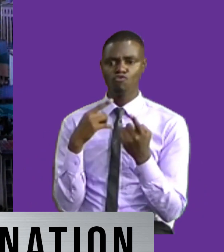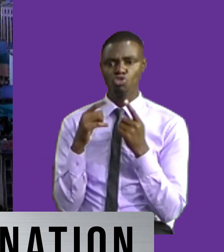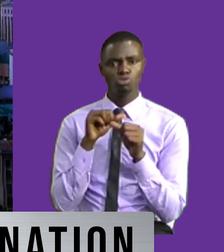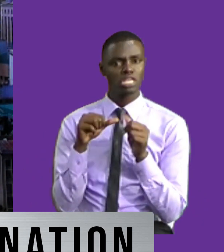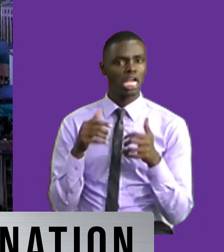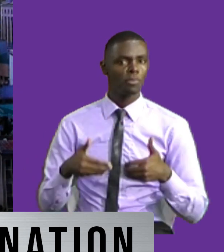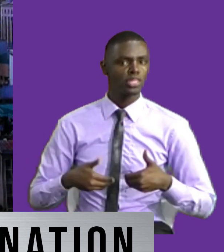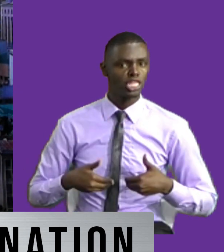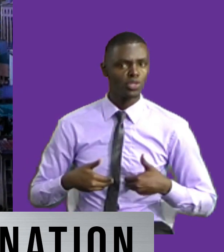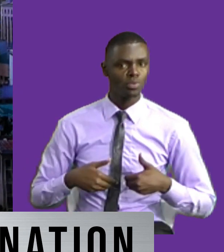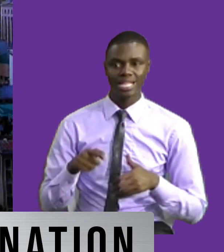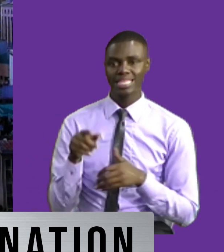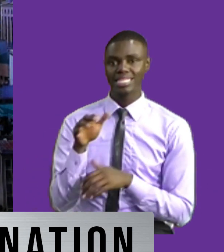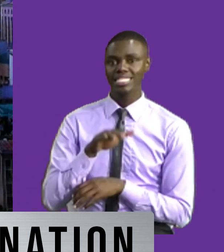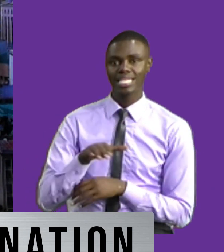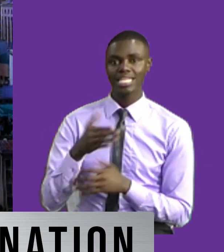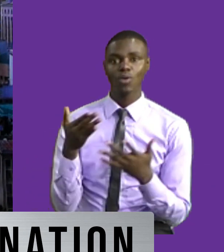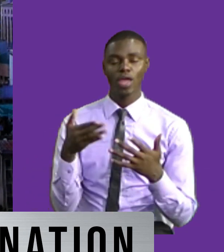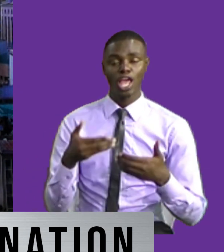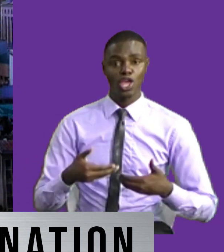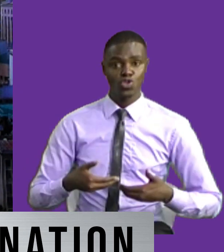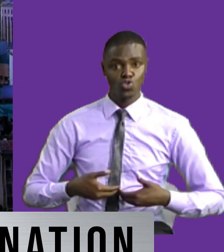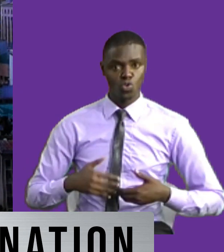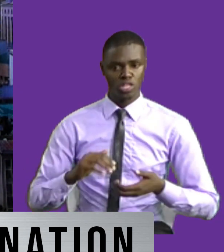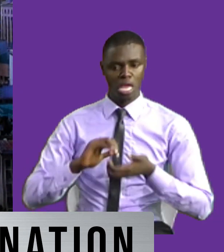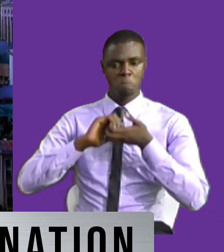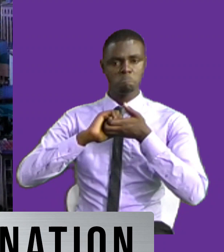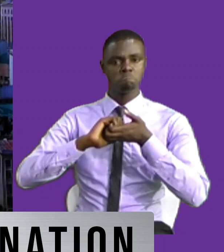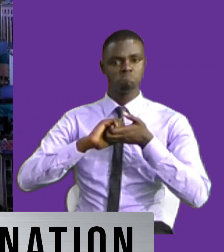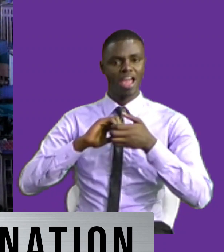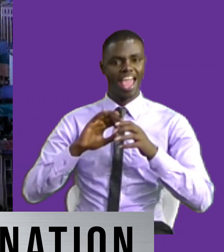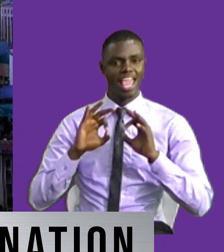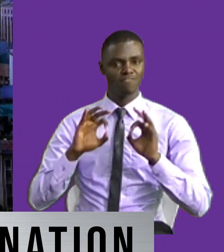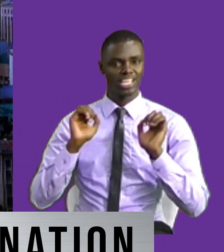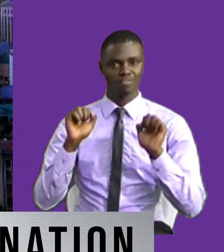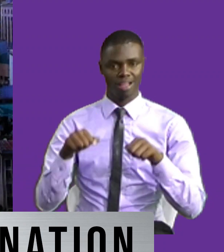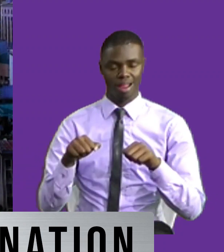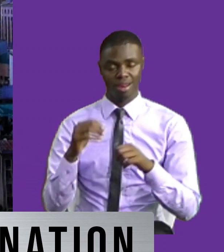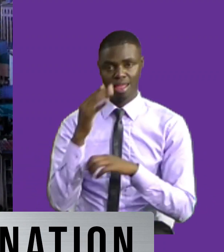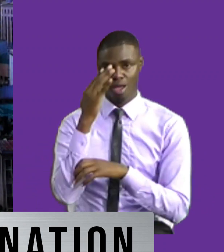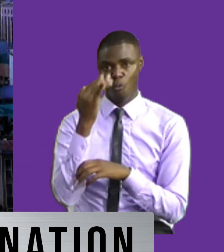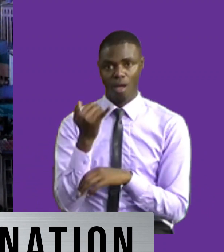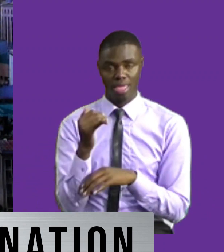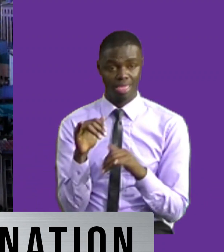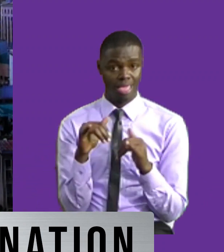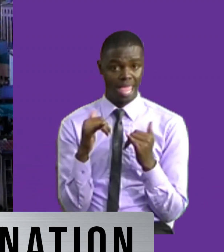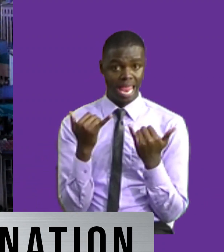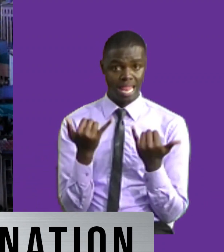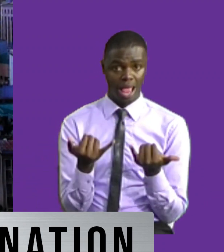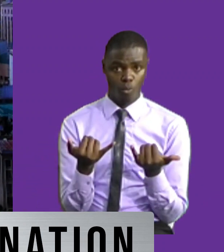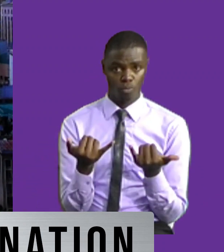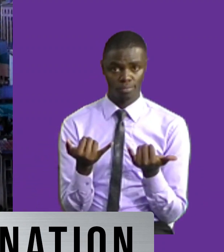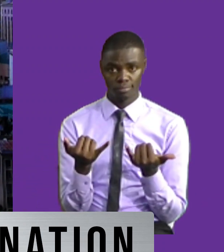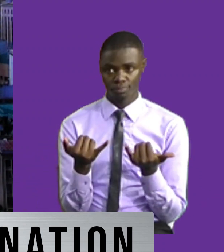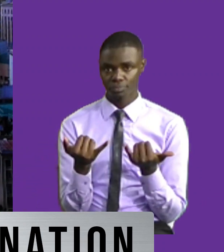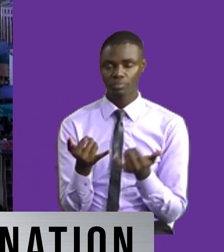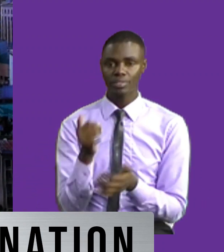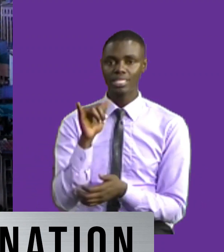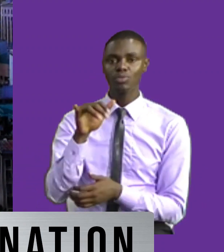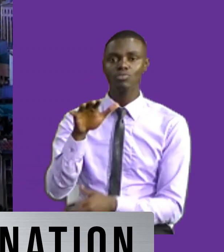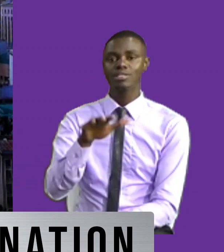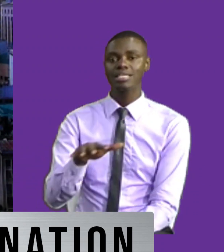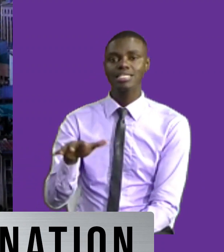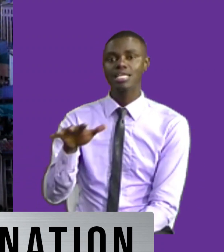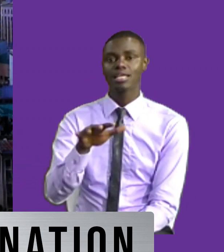the youth, this is an area where the youth can be engaged effectively, because now that one is an